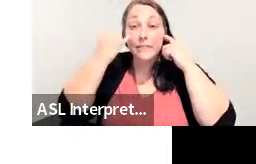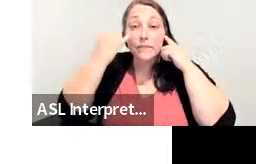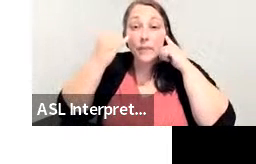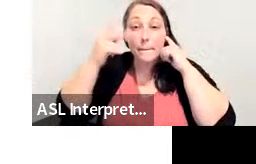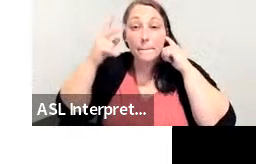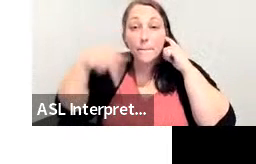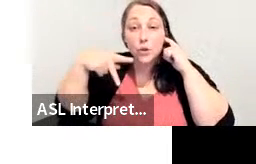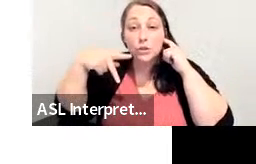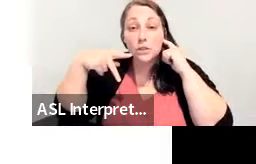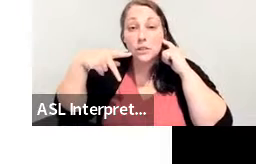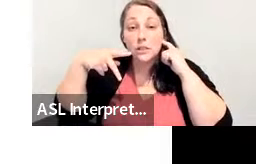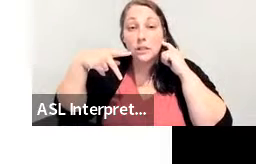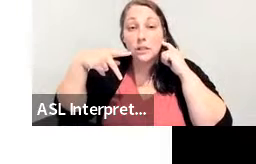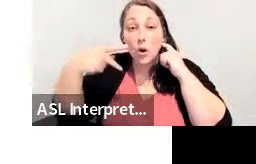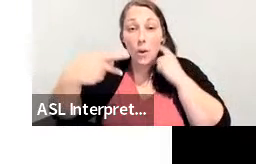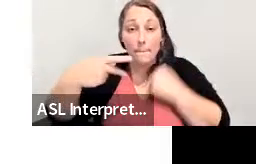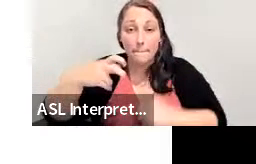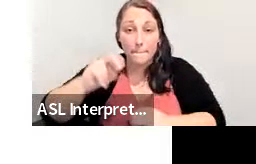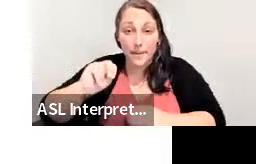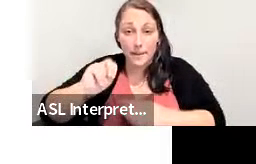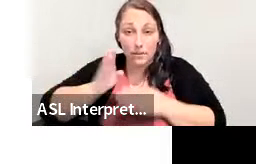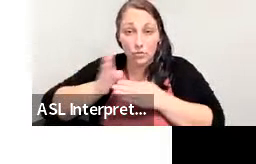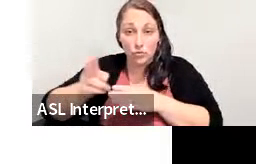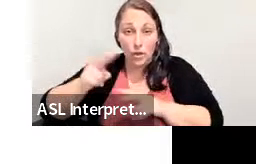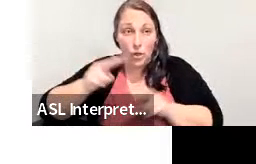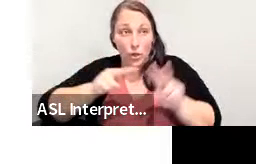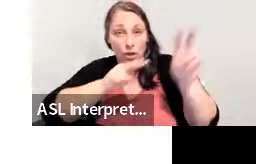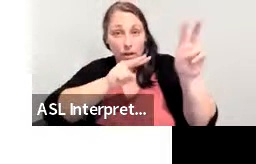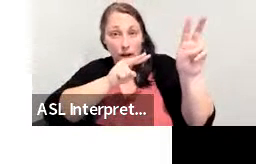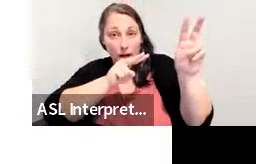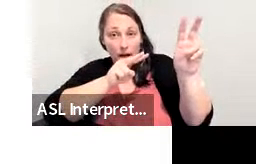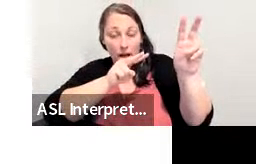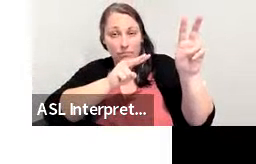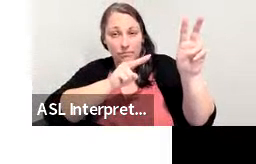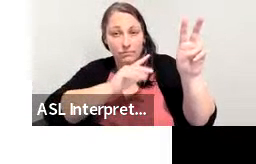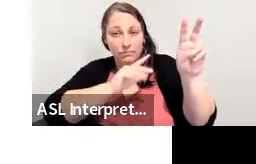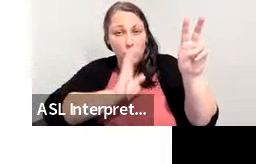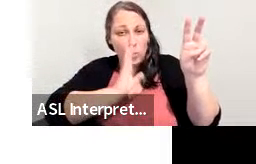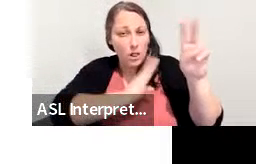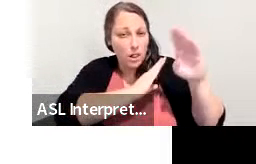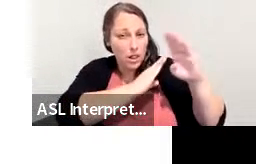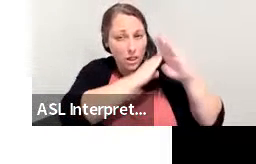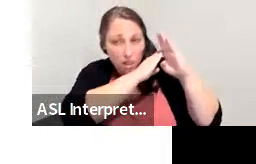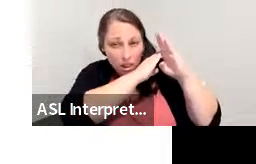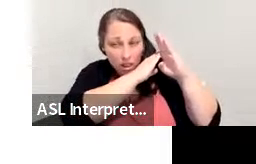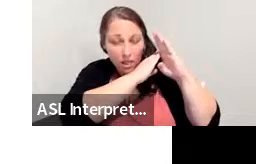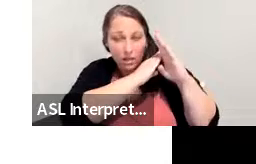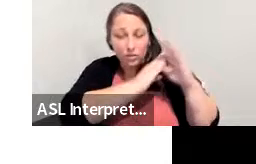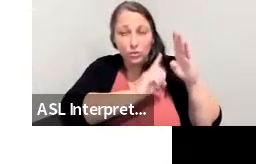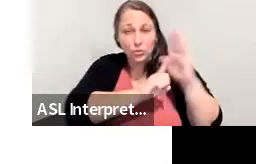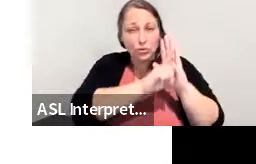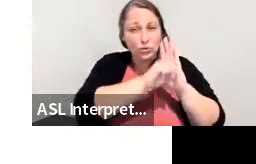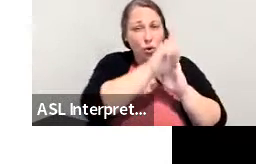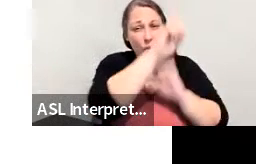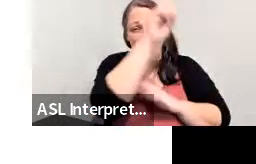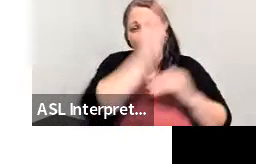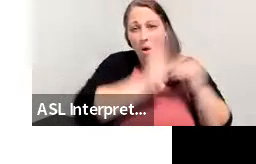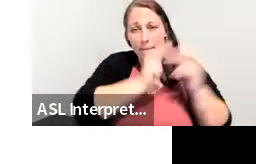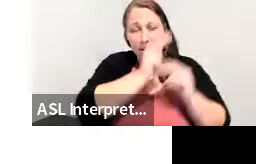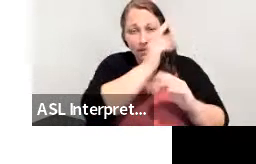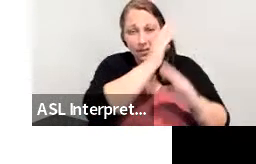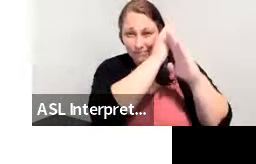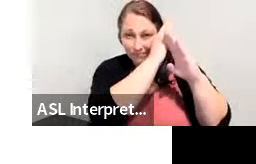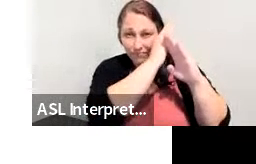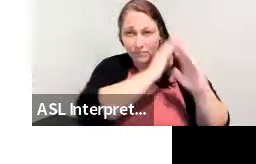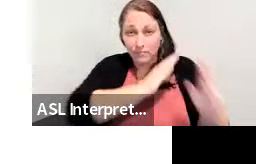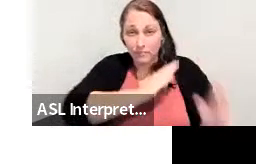Penn looking up, it is a very kind of imposing structure. But I guess